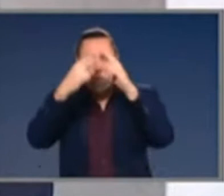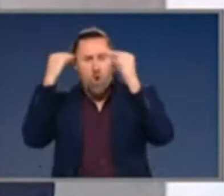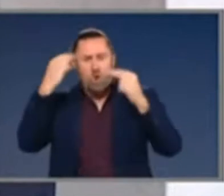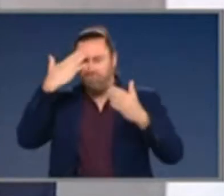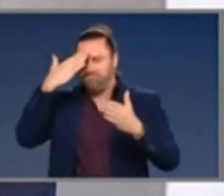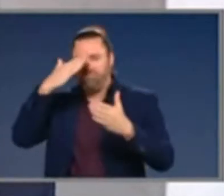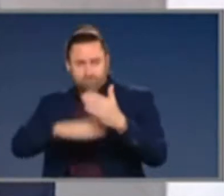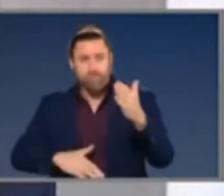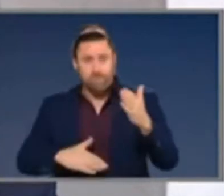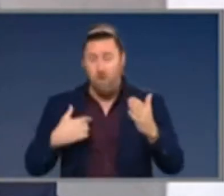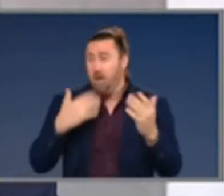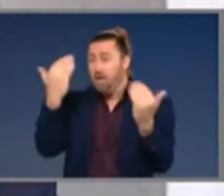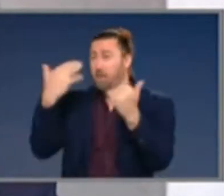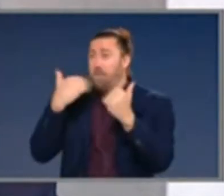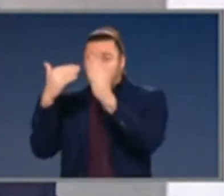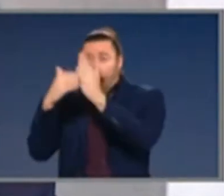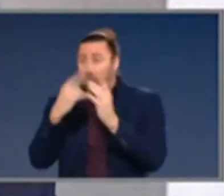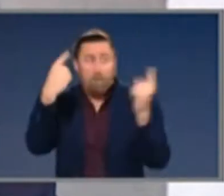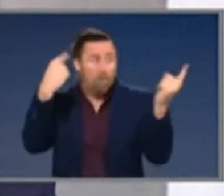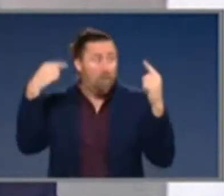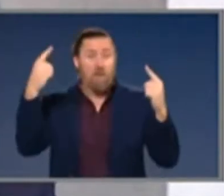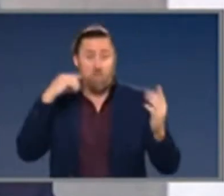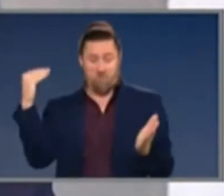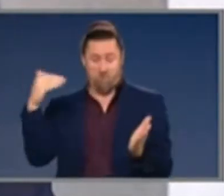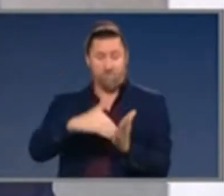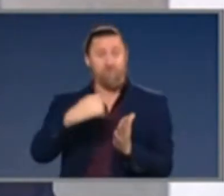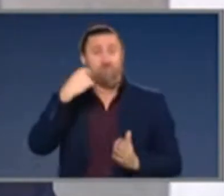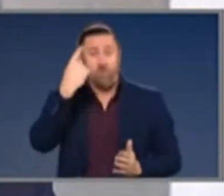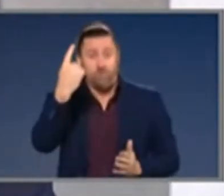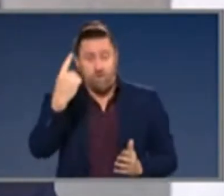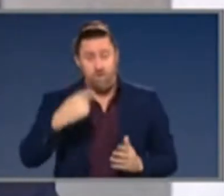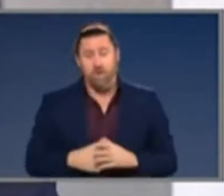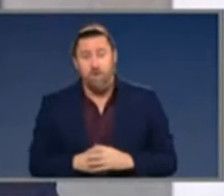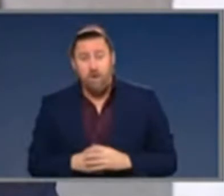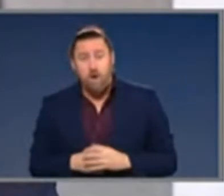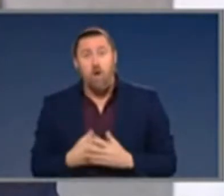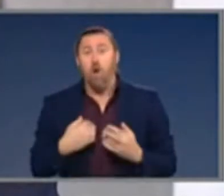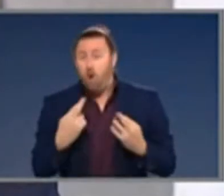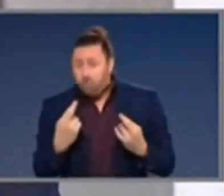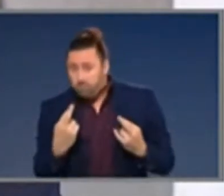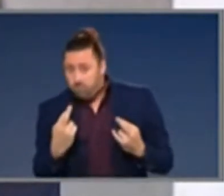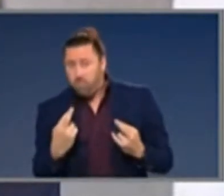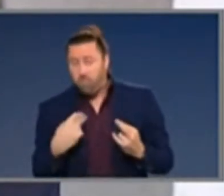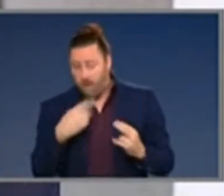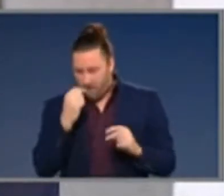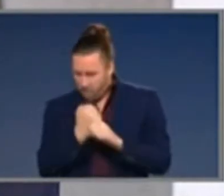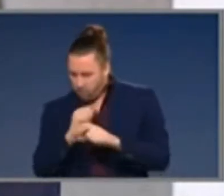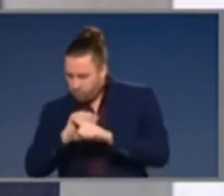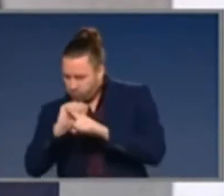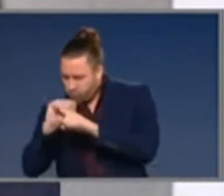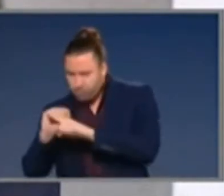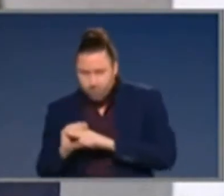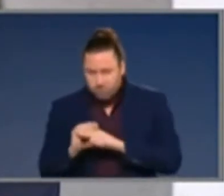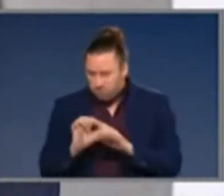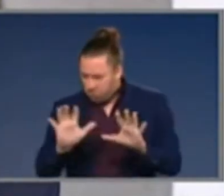arrive tomorrow. Those teams we hope to get up to 5 within a reasonable period of time. They are teams